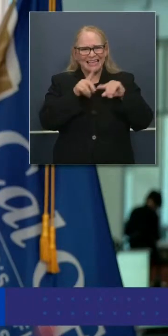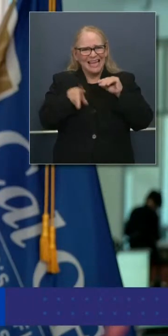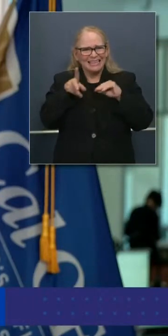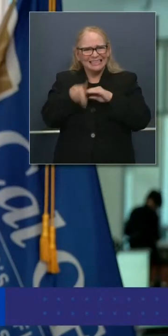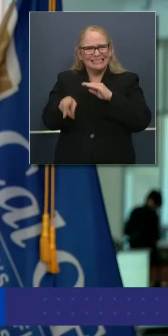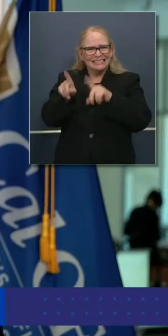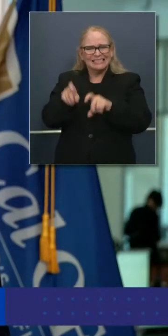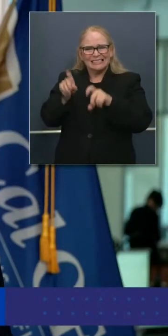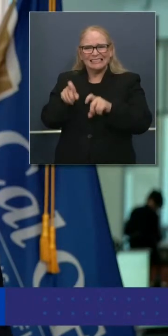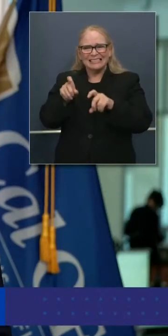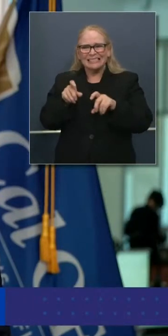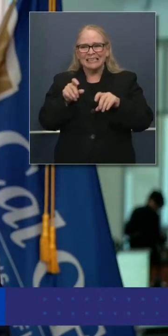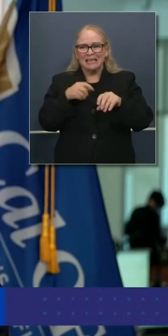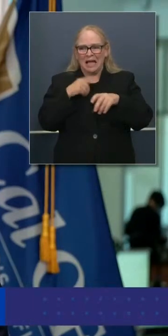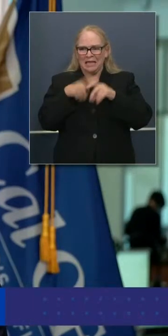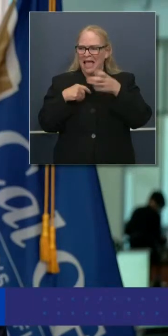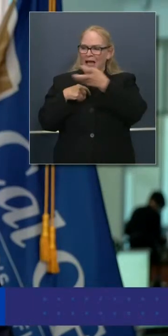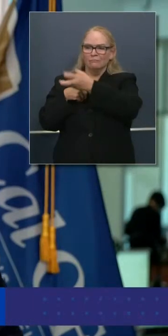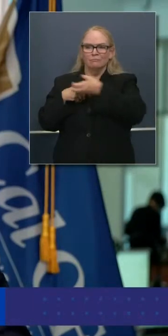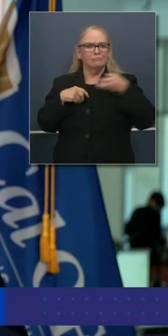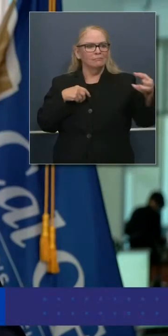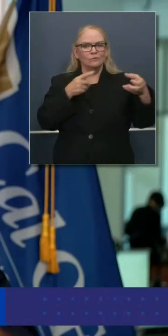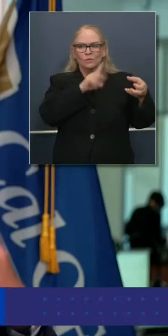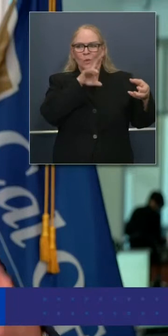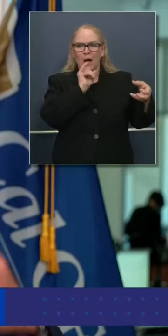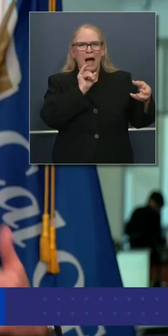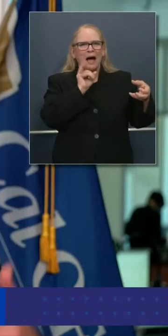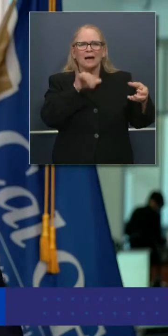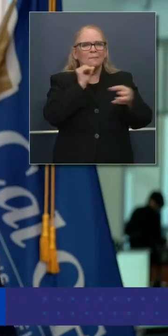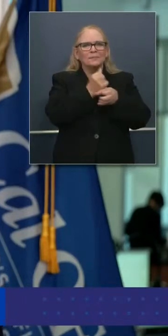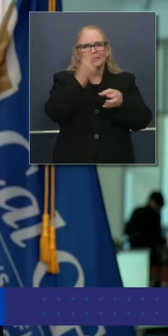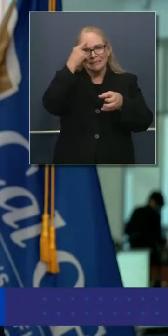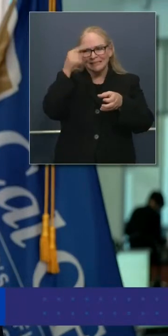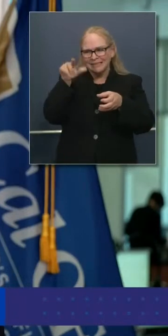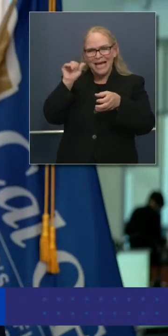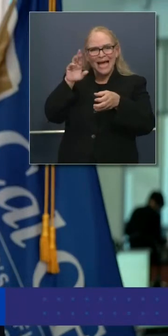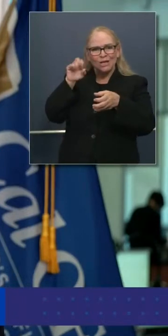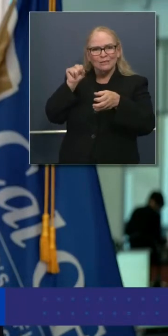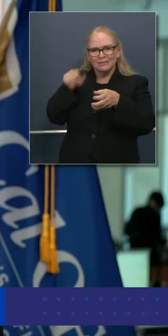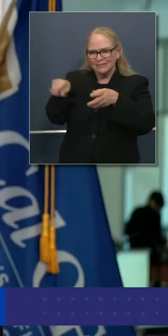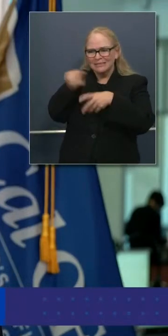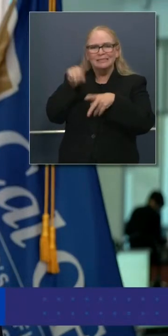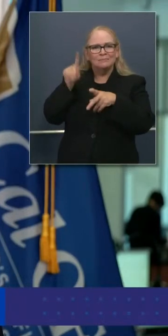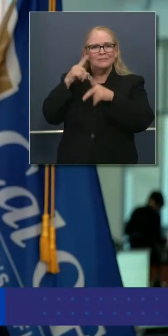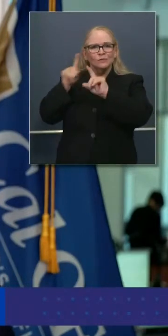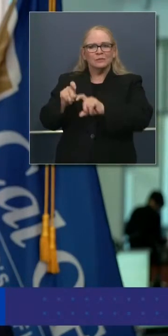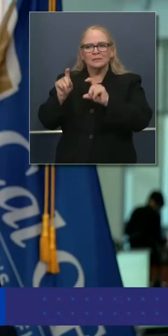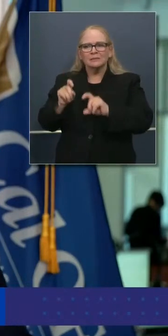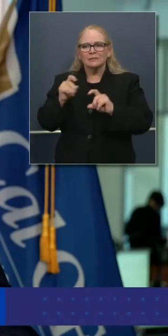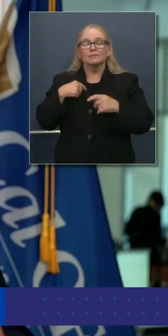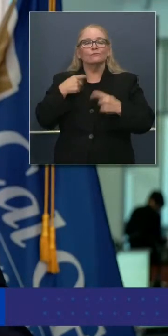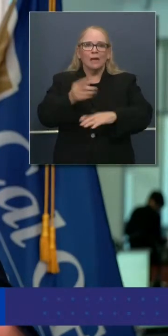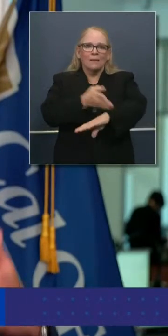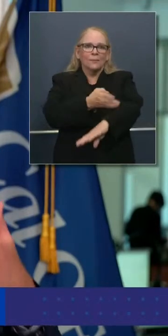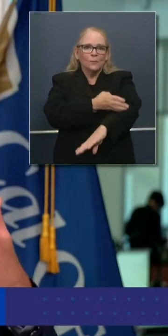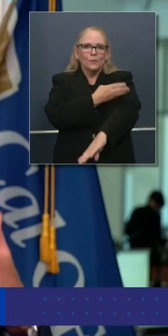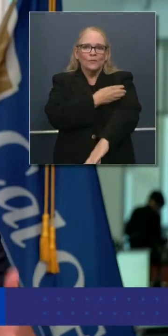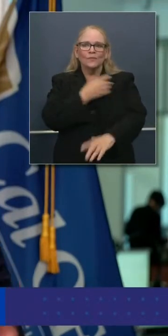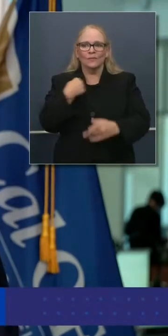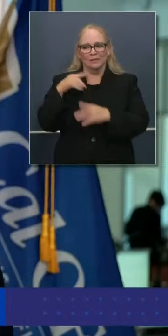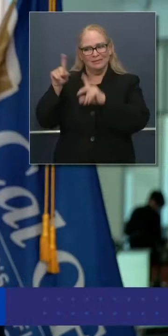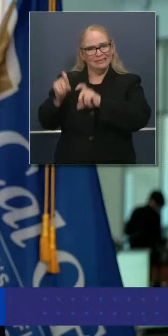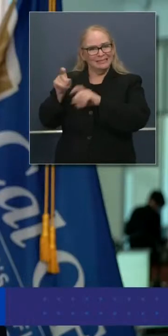corner, turning the page, as Dr. Galley said, in terms of making some real progress in the testing